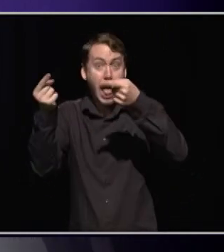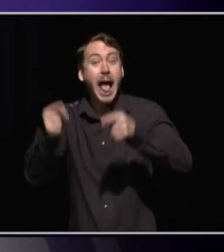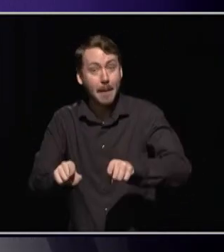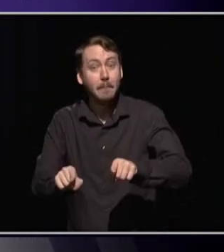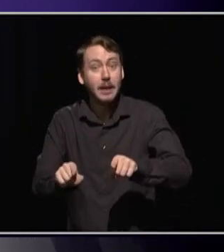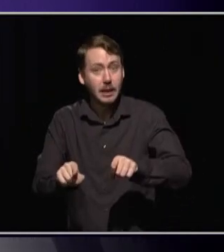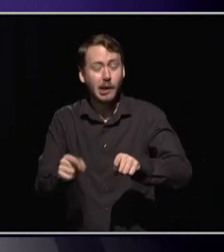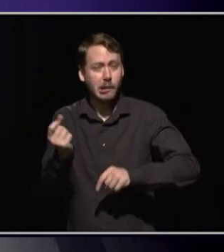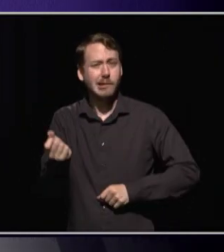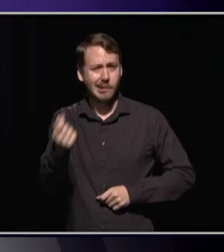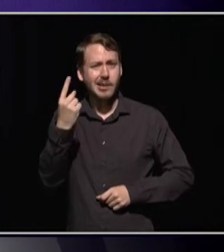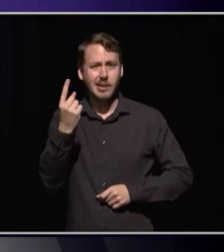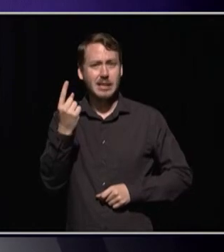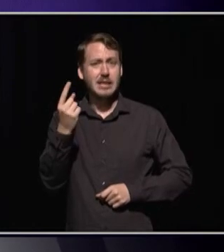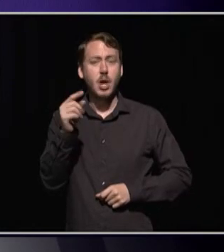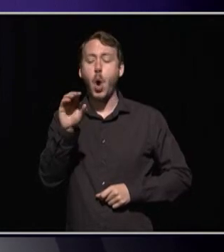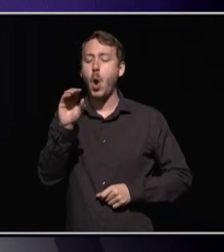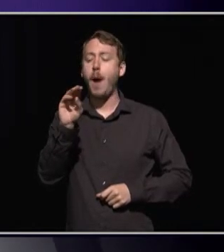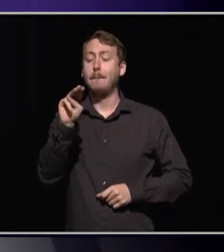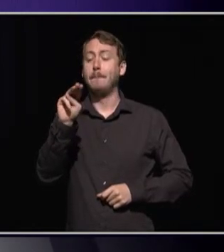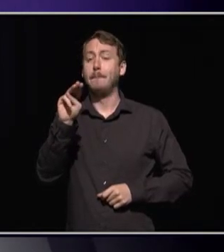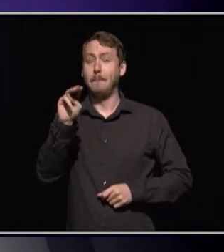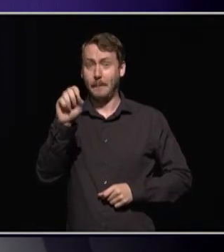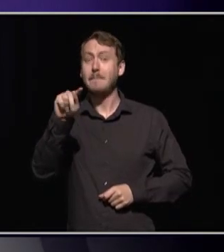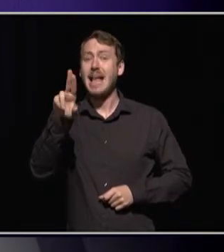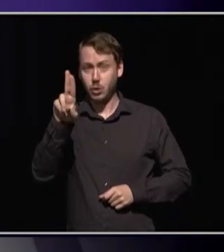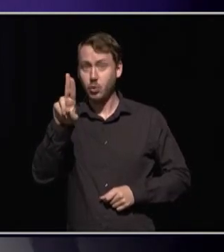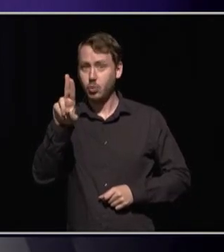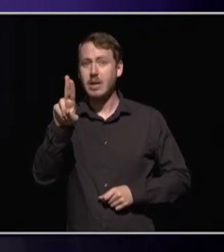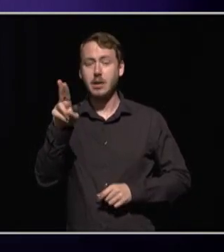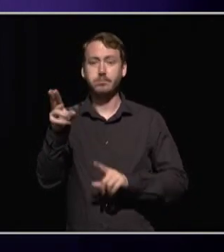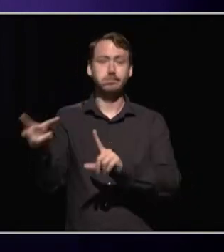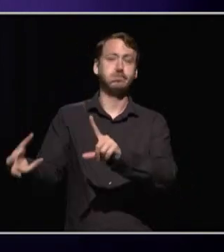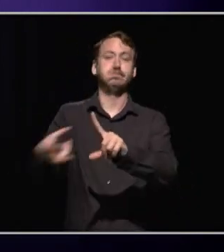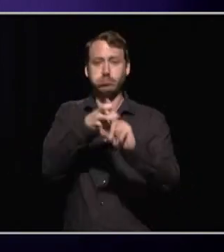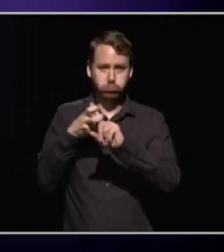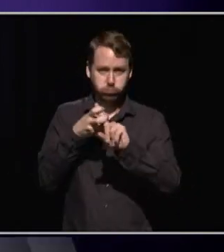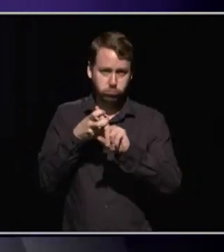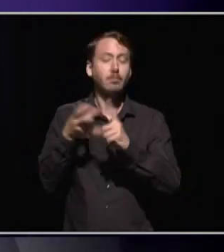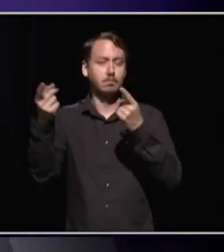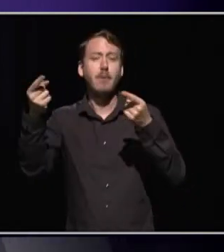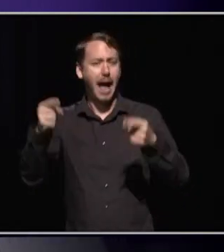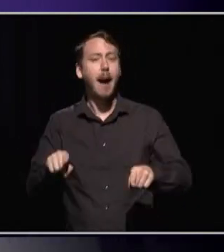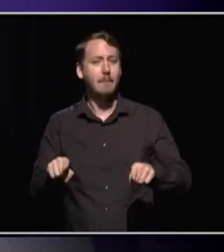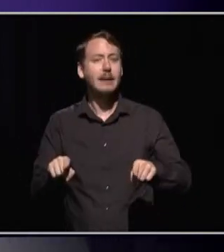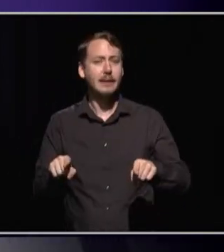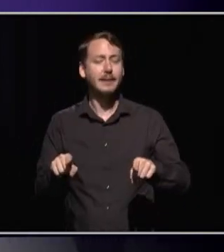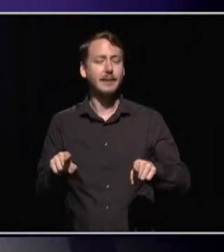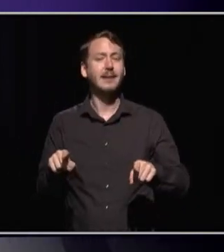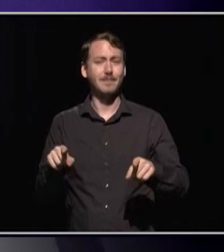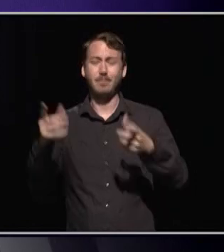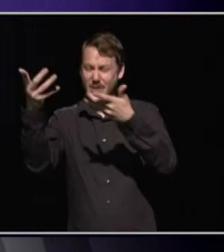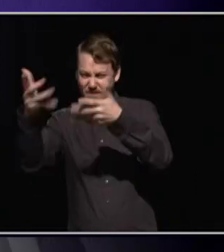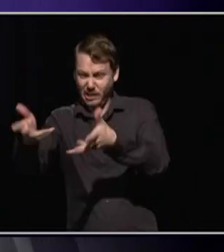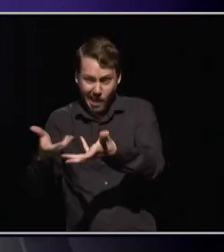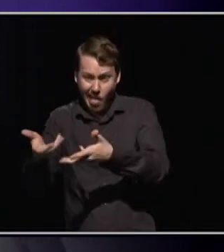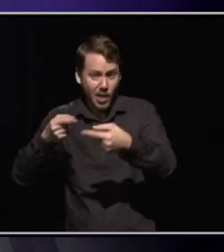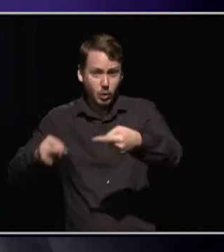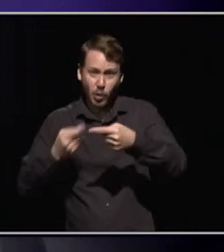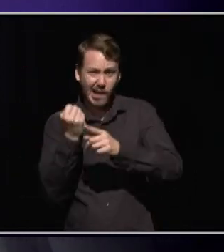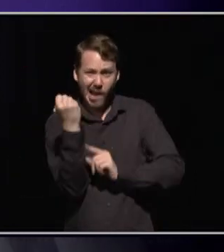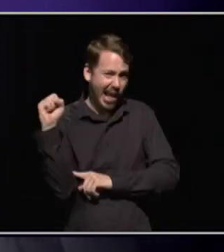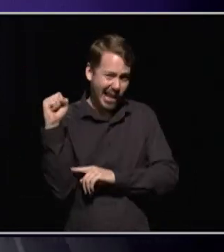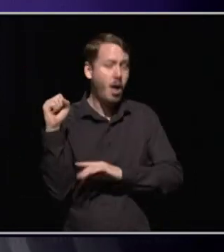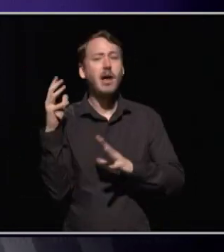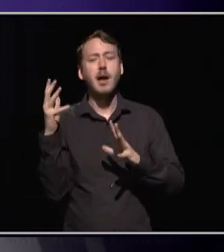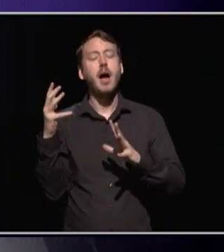and Mr. Ometu was detained after it. You know, let me just